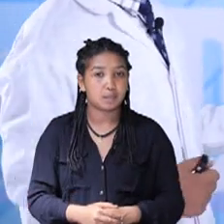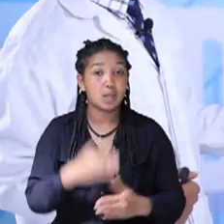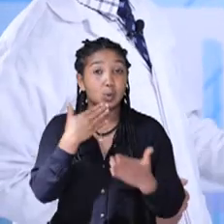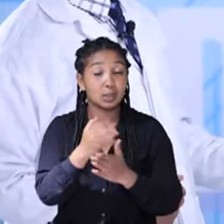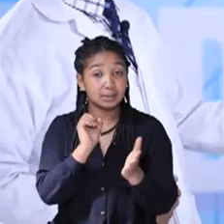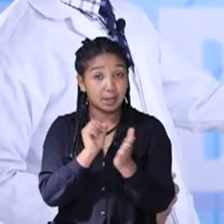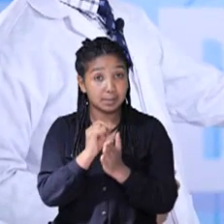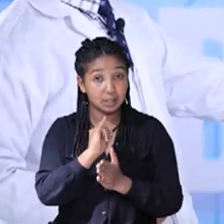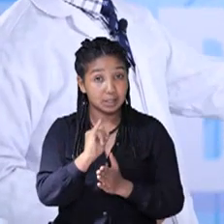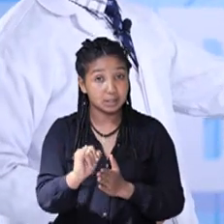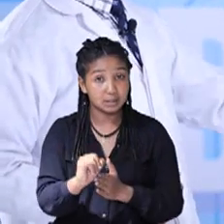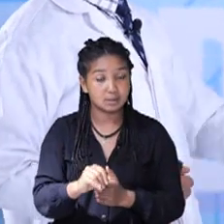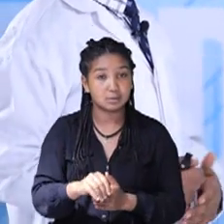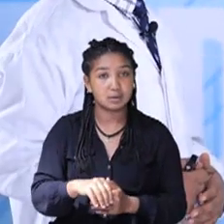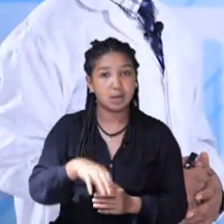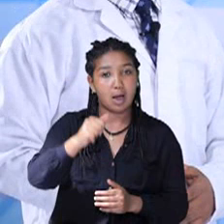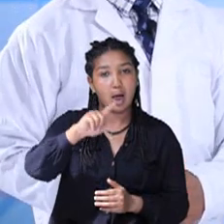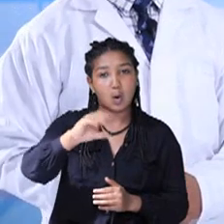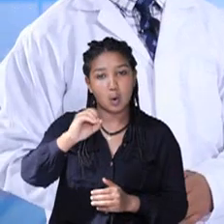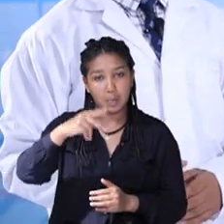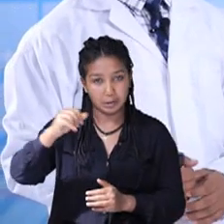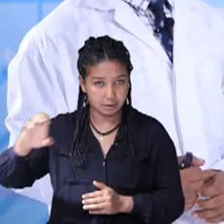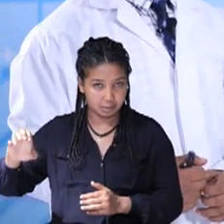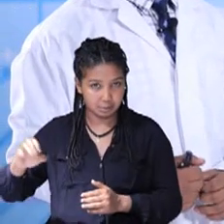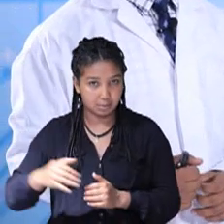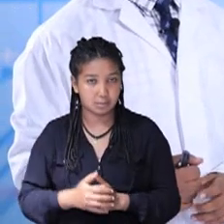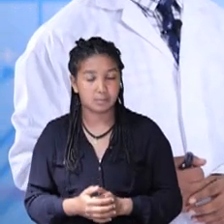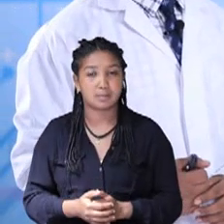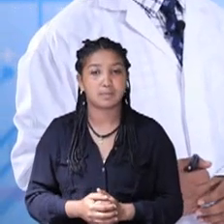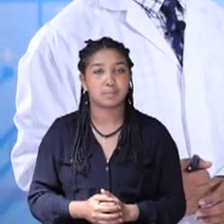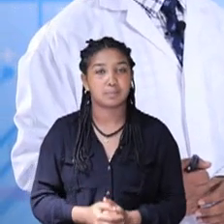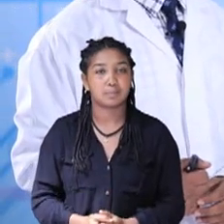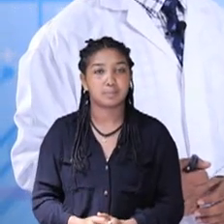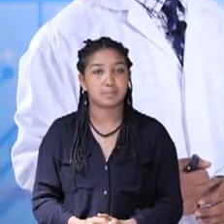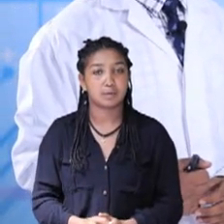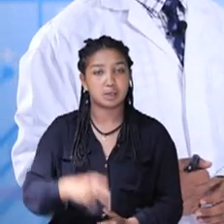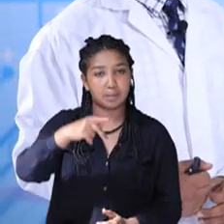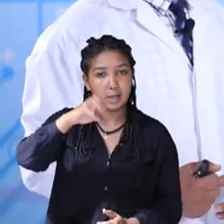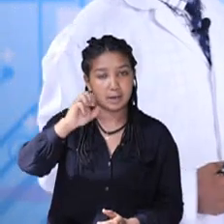A good example is allopatric and peripatric speciation.